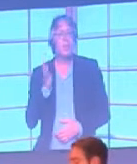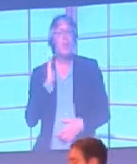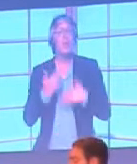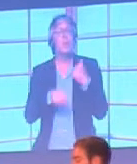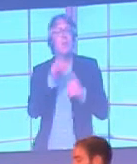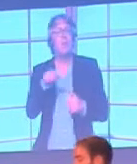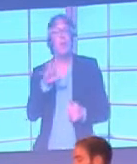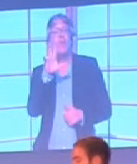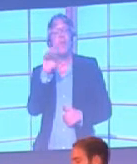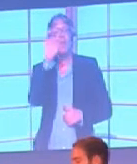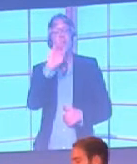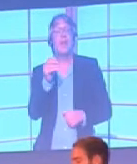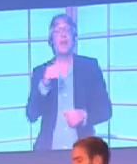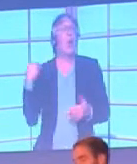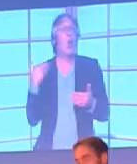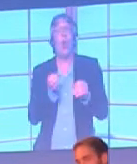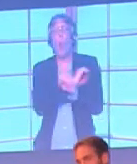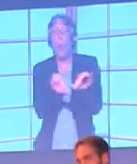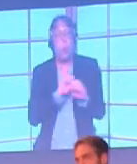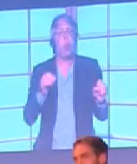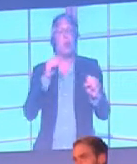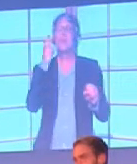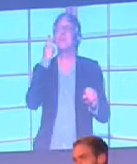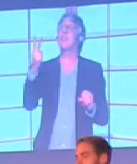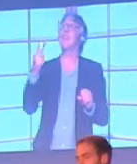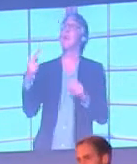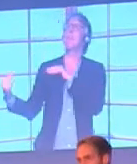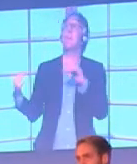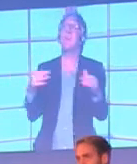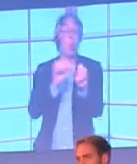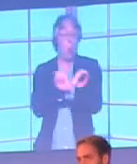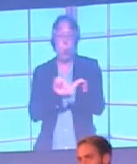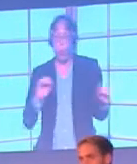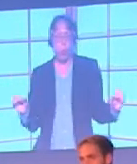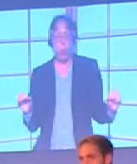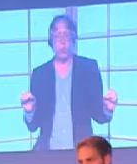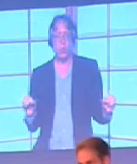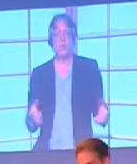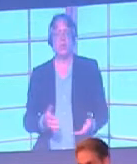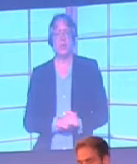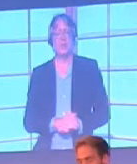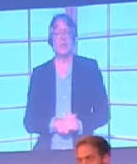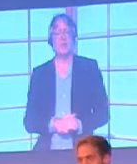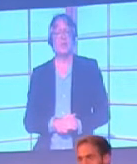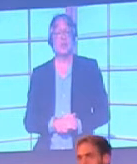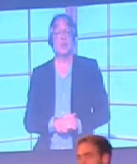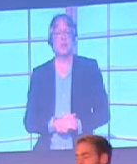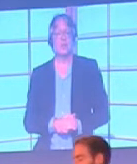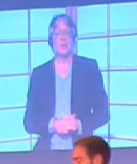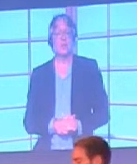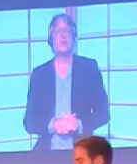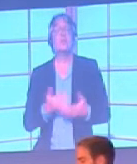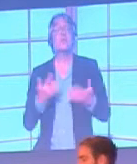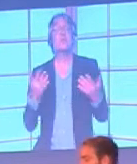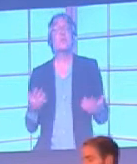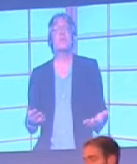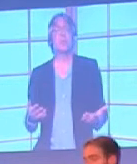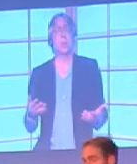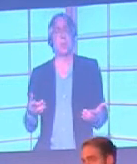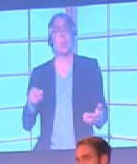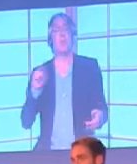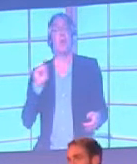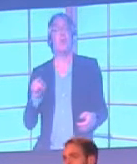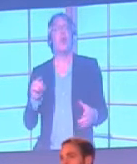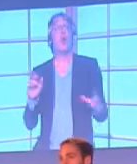coming. So by offering a price which is aligned on category 4, what is category 4? Basically, it's 25 euros within